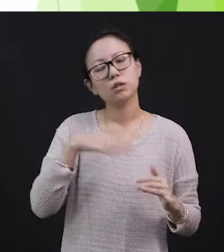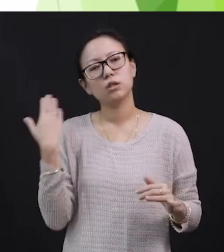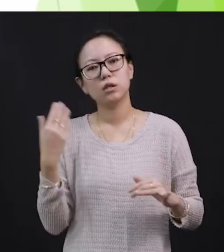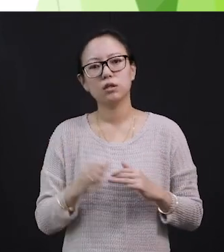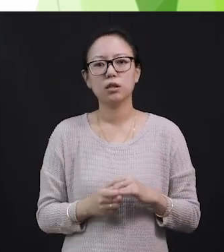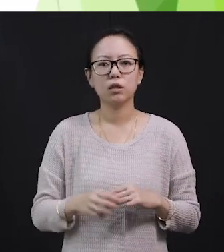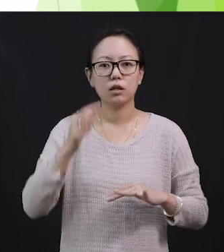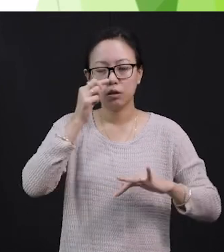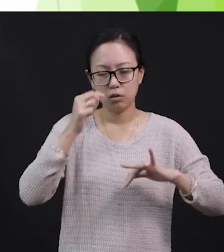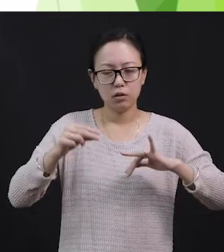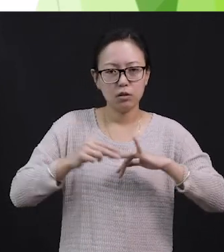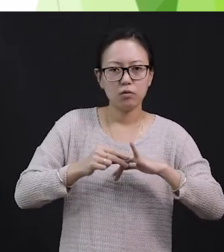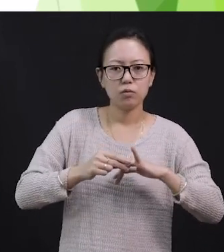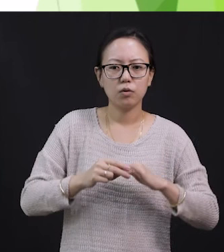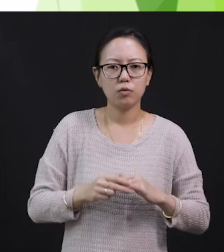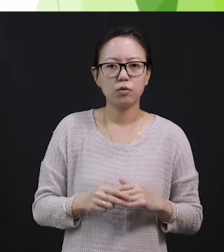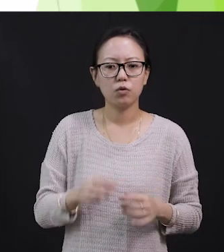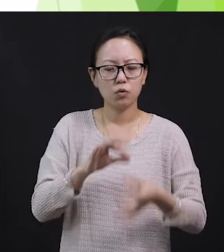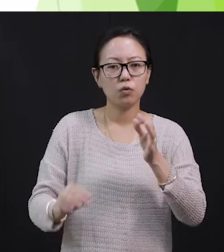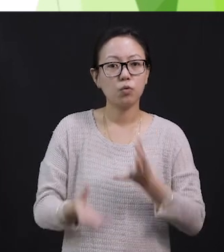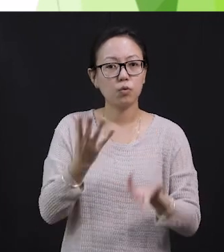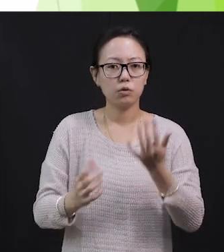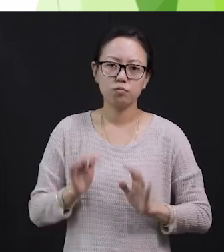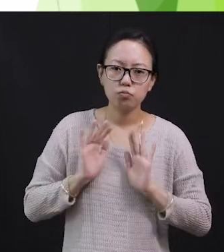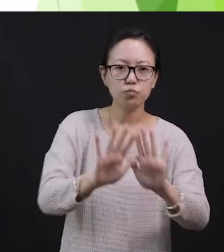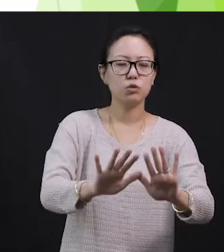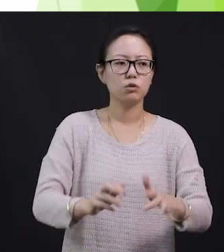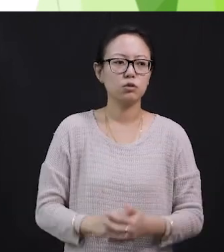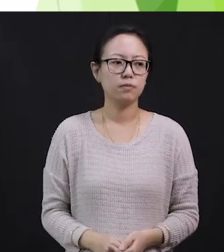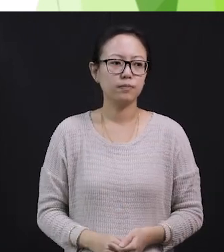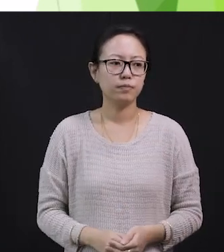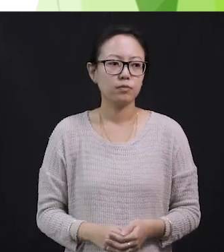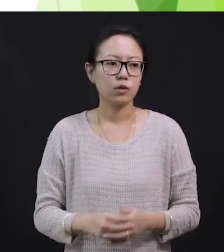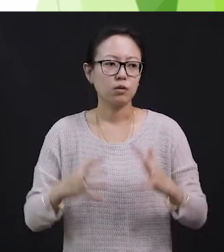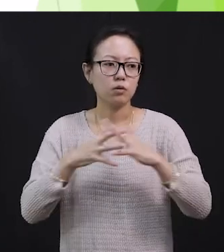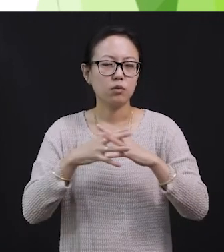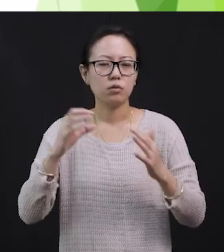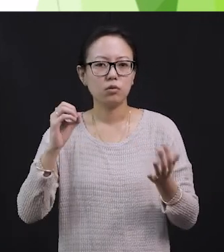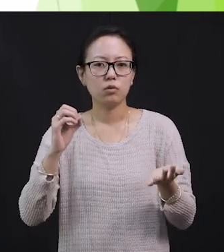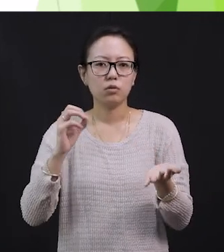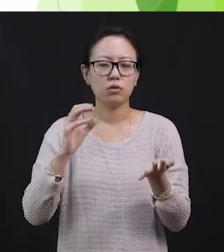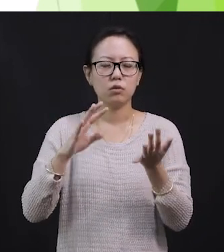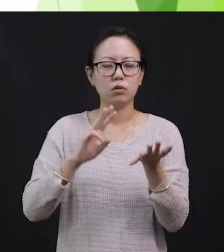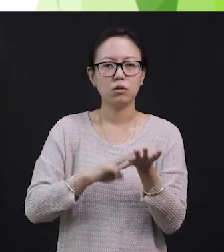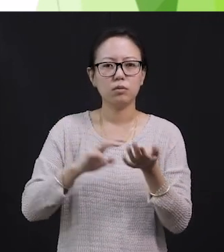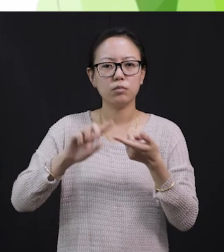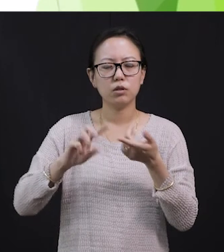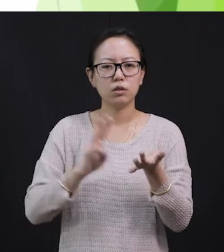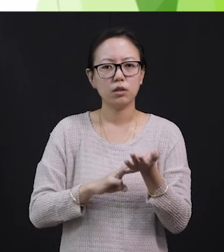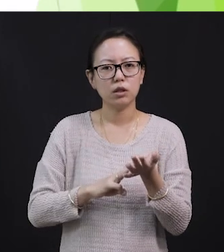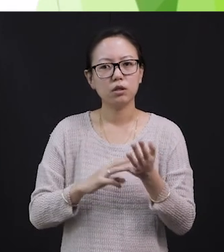was no education for women. It was only boys, it was only men who were educated.